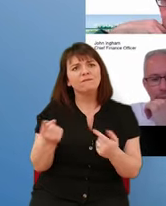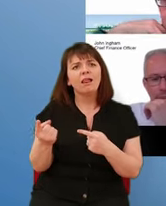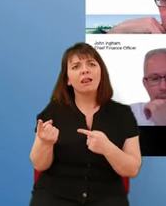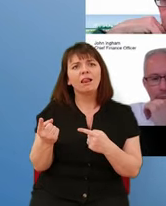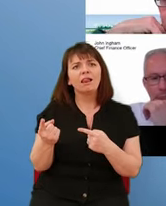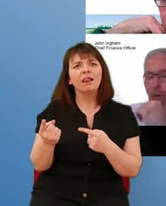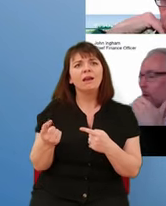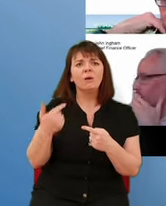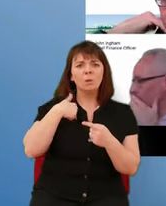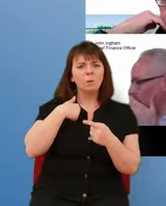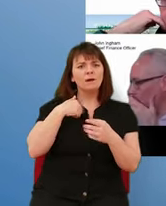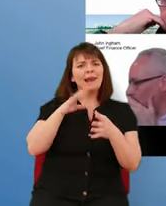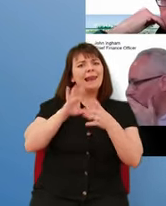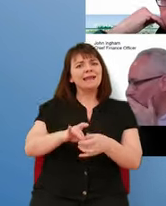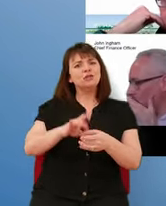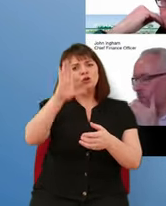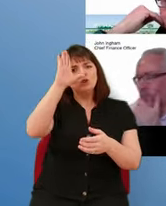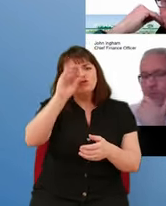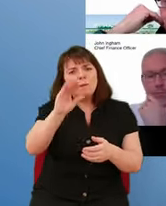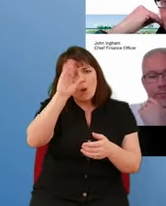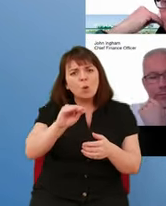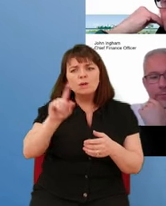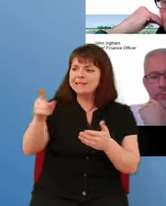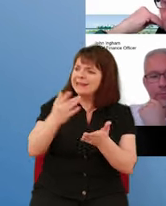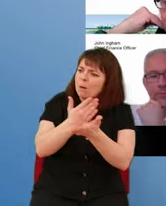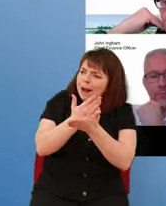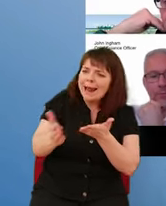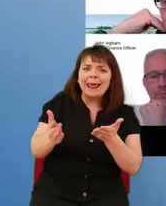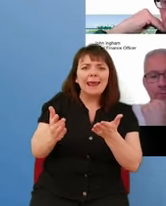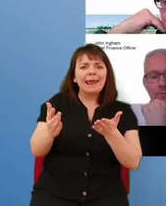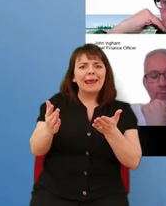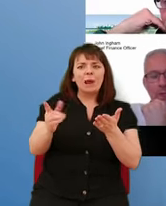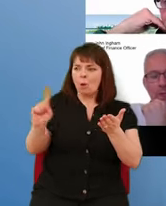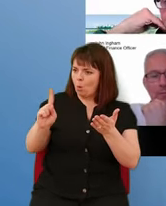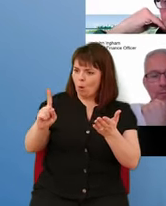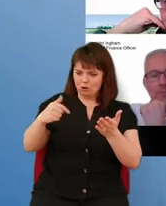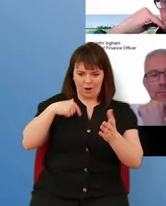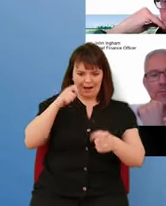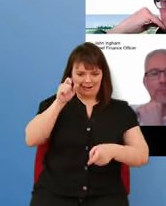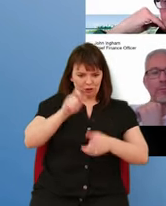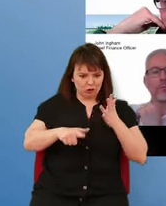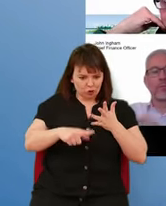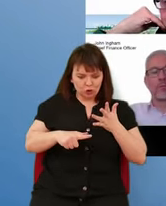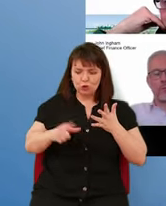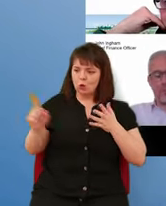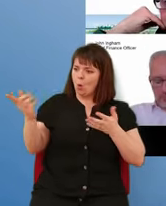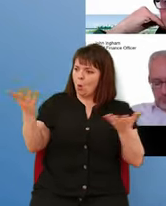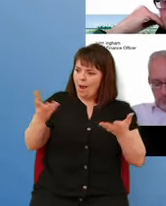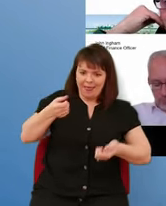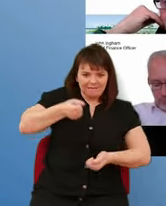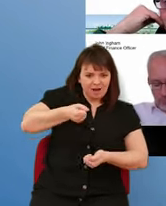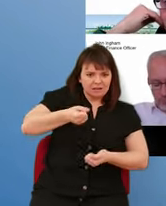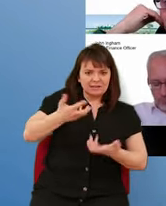how it's been calculated, and the reduction in bureaucracy has all been accepted and very pleased about. With regards to